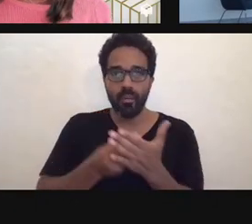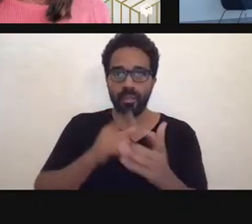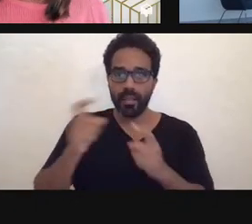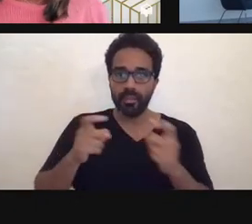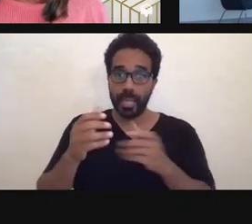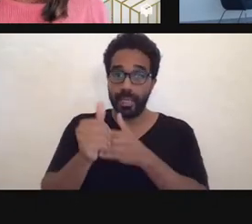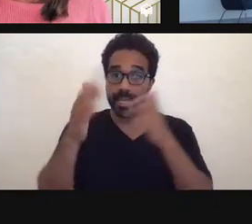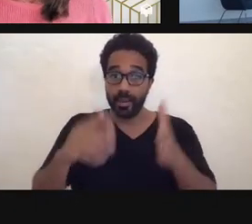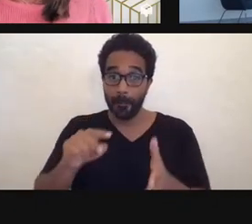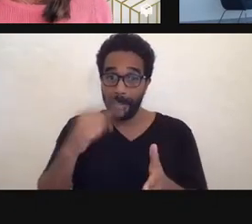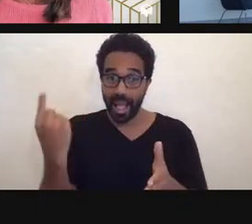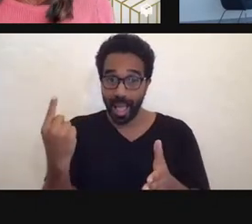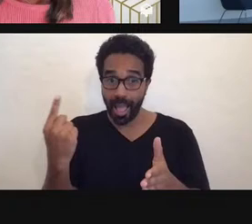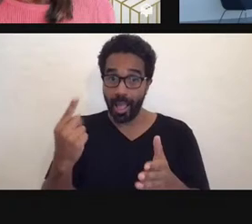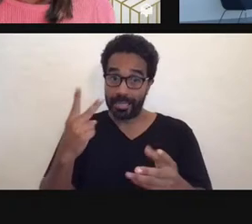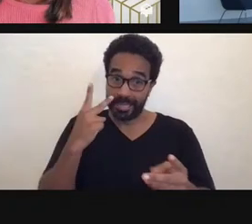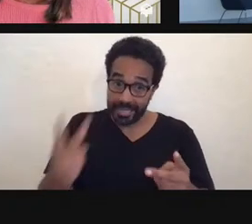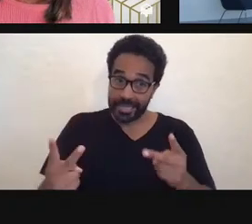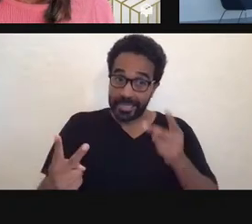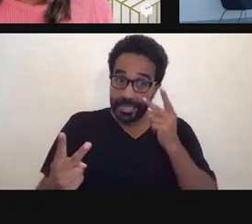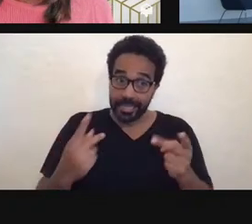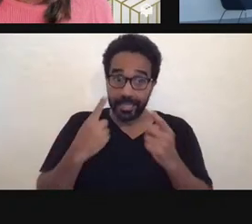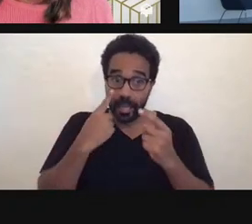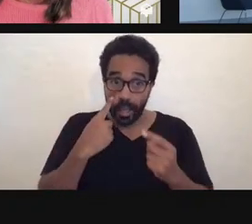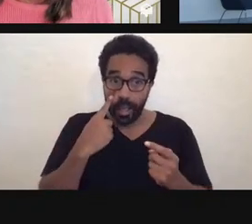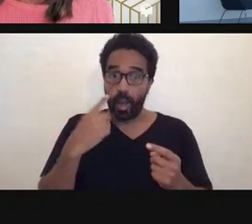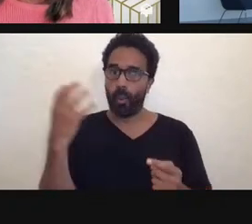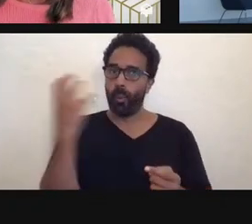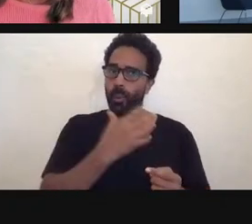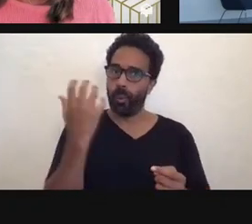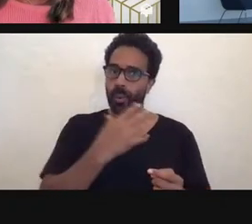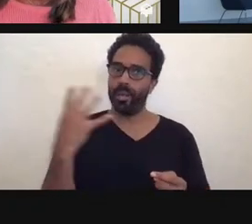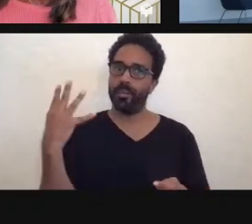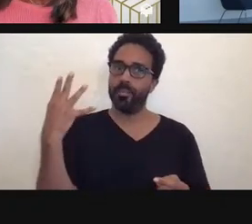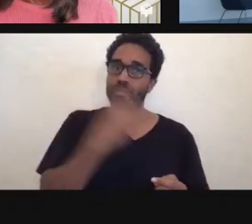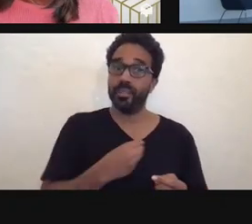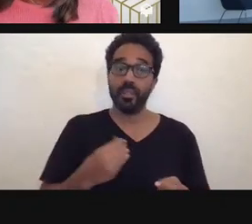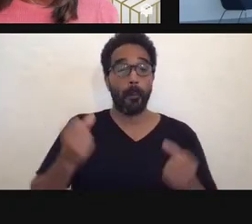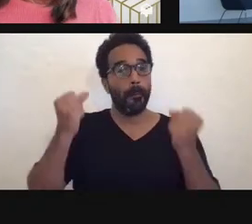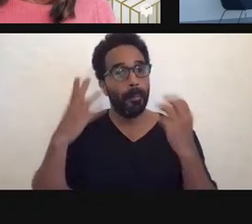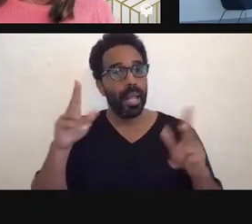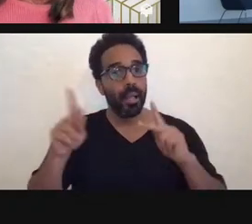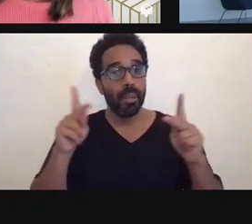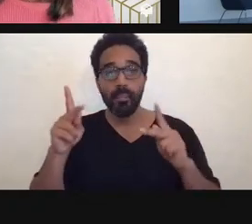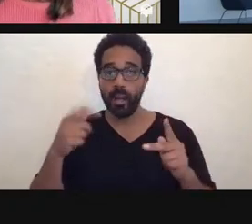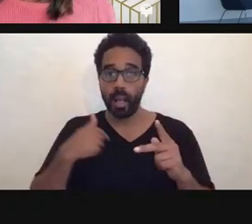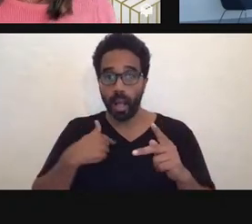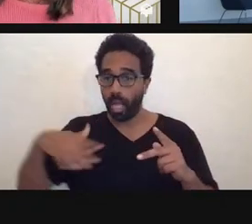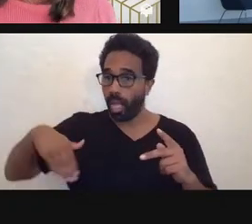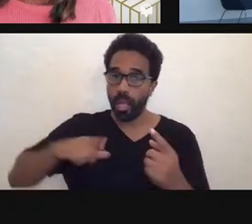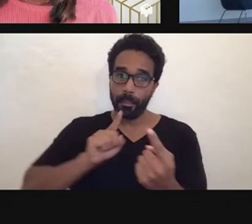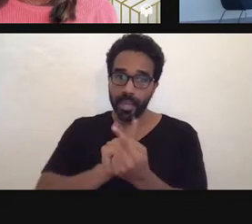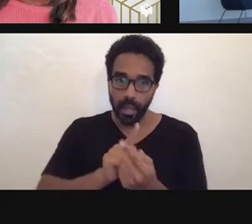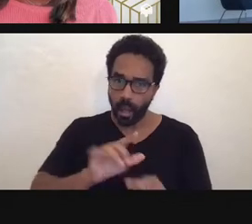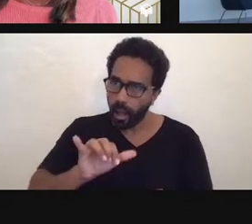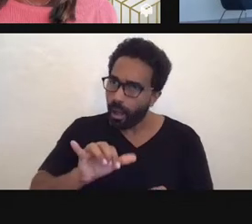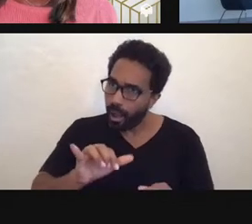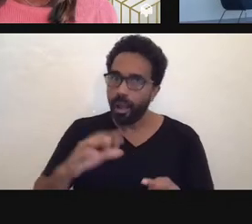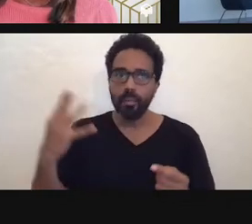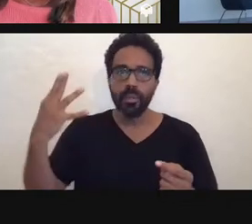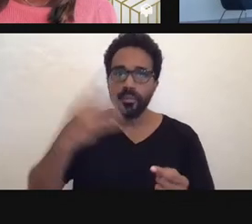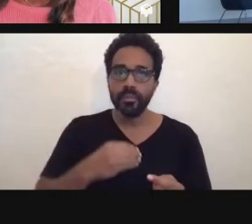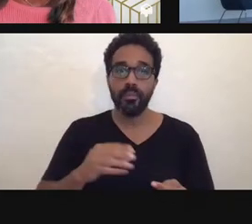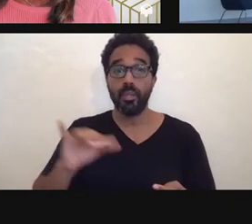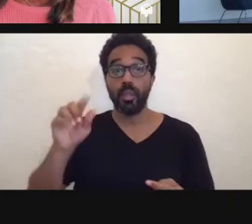I agree. There are so many leaders that we know and don't know. And they also added Seattle Foundation's Black Joy and Wellness Fund